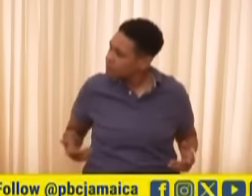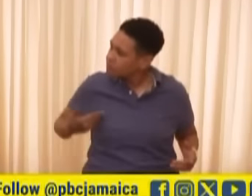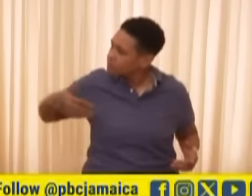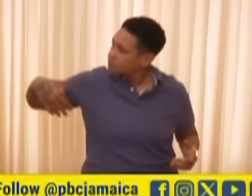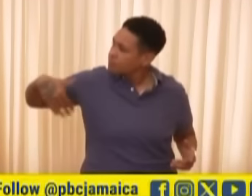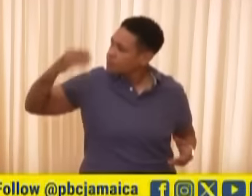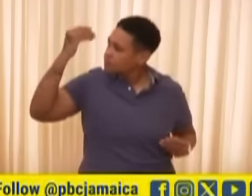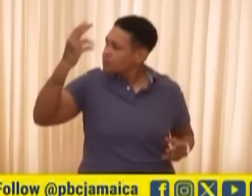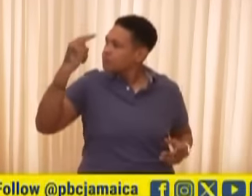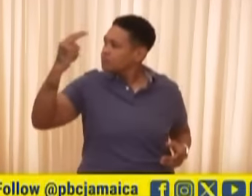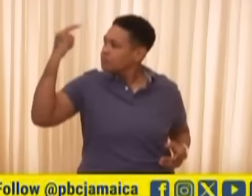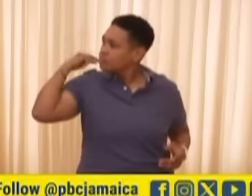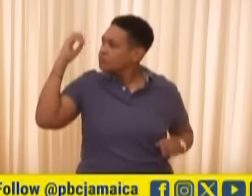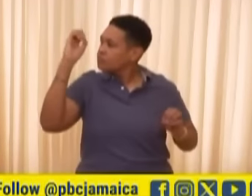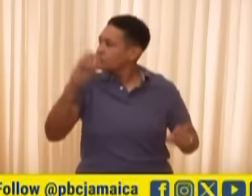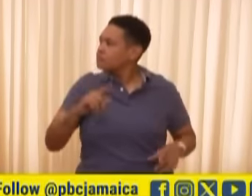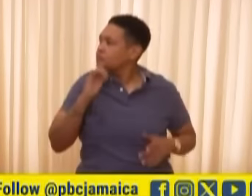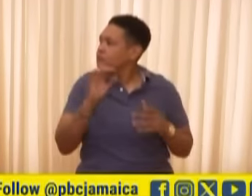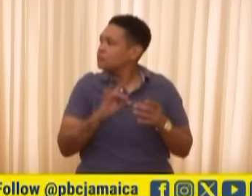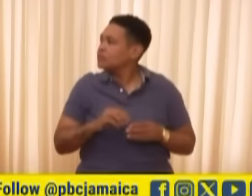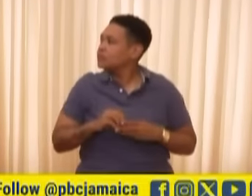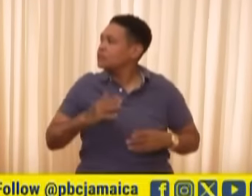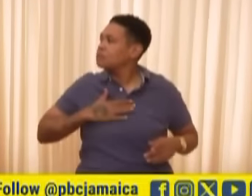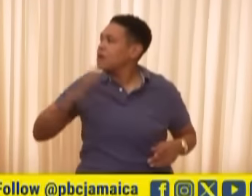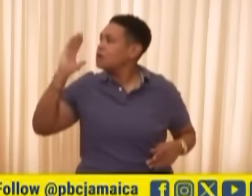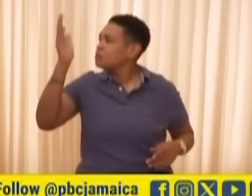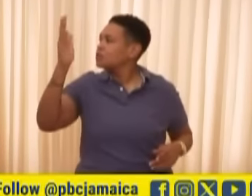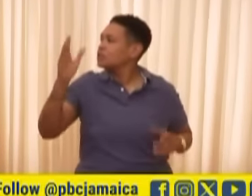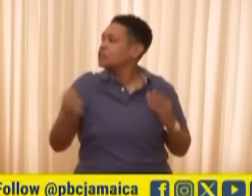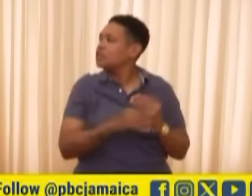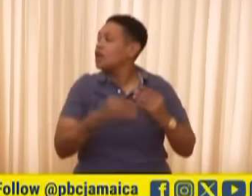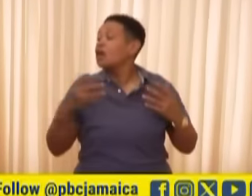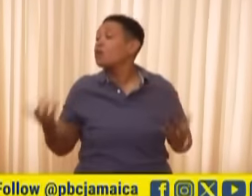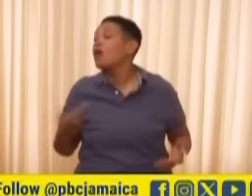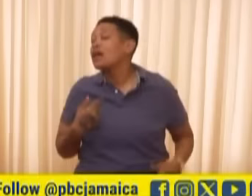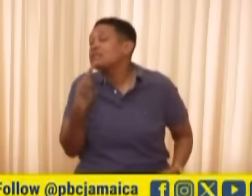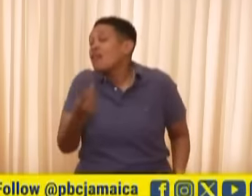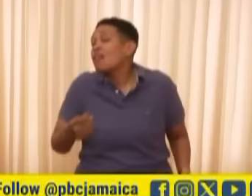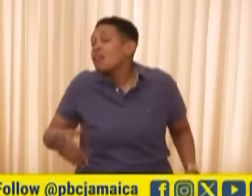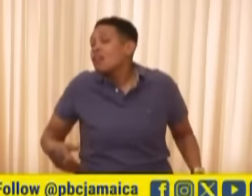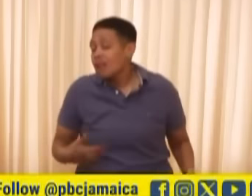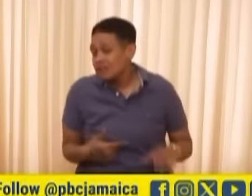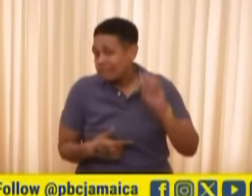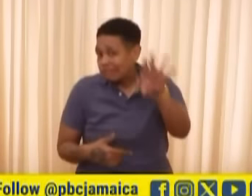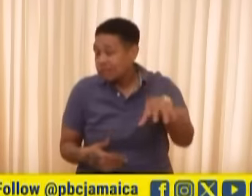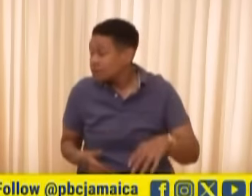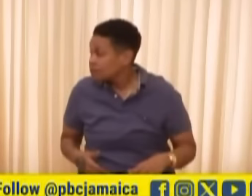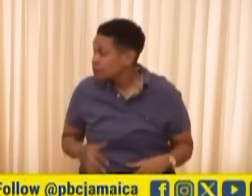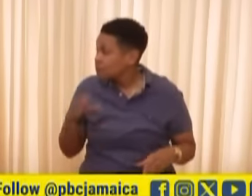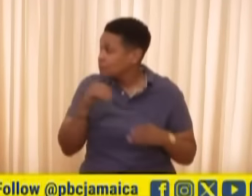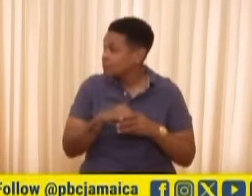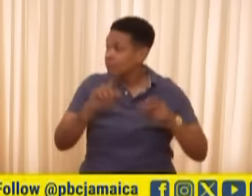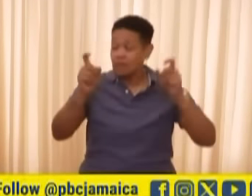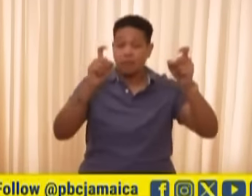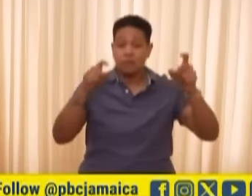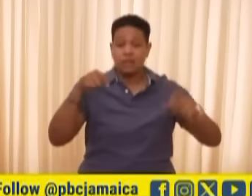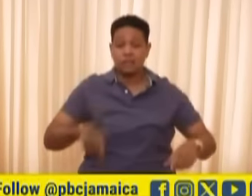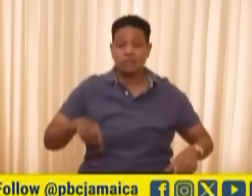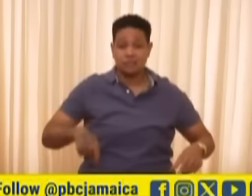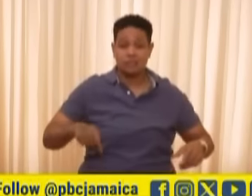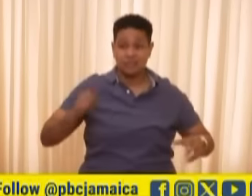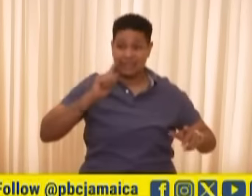not recall to mention in my presentation that a part of managing